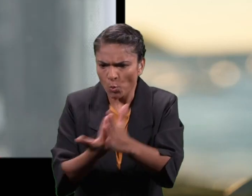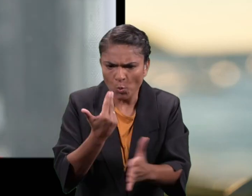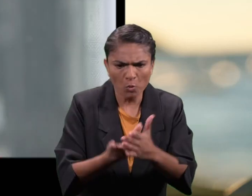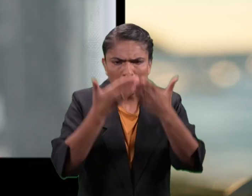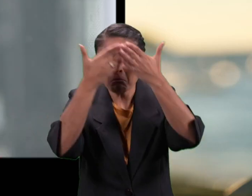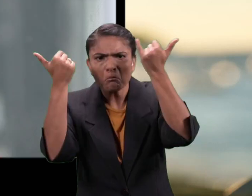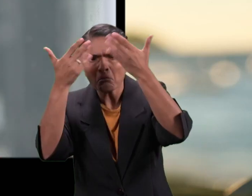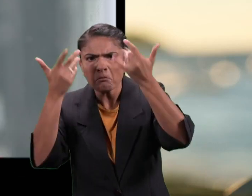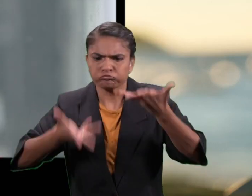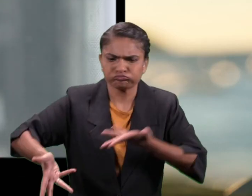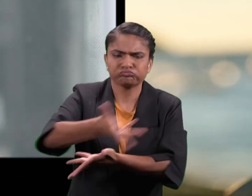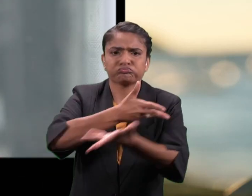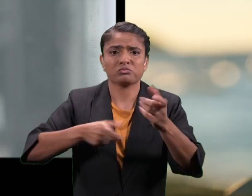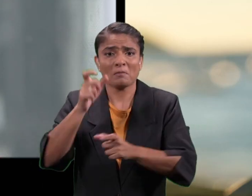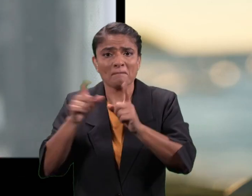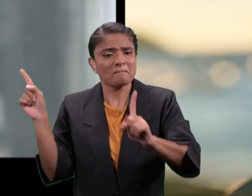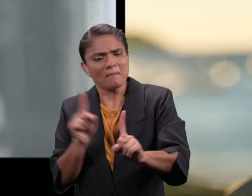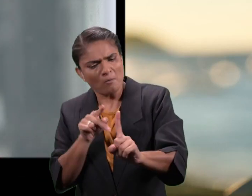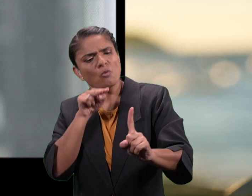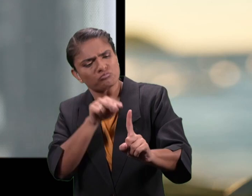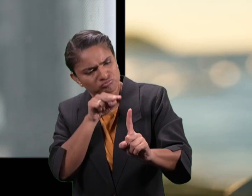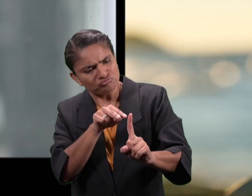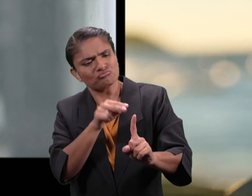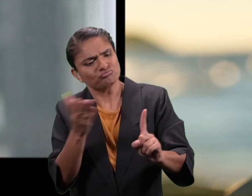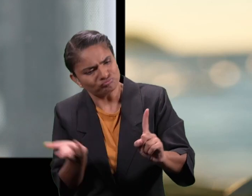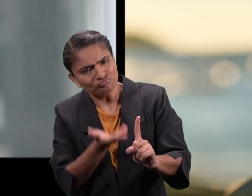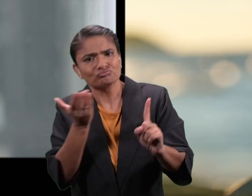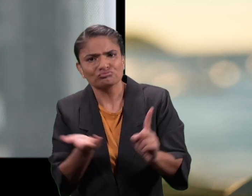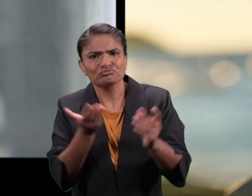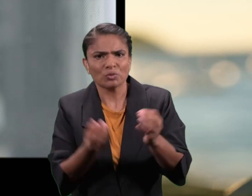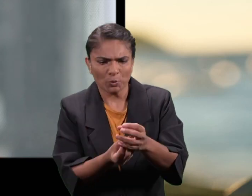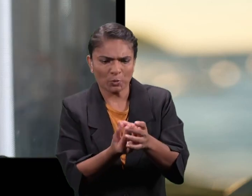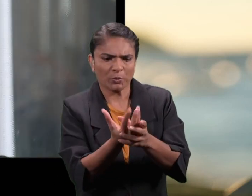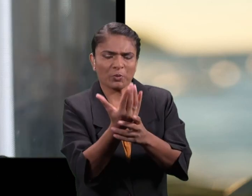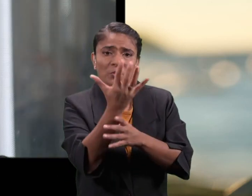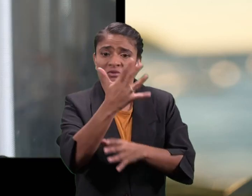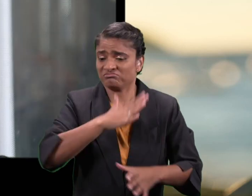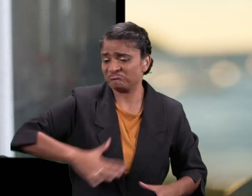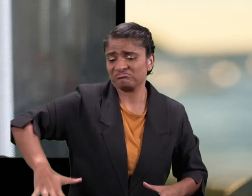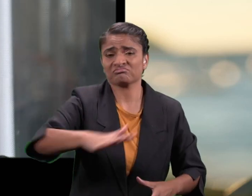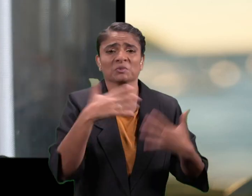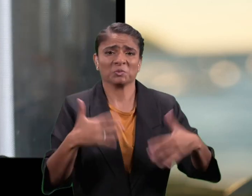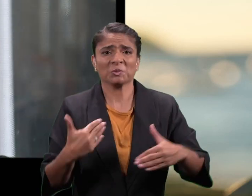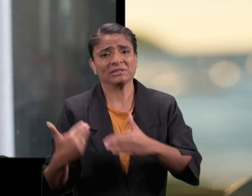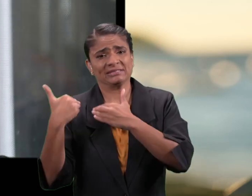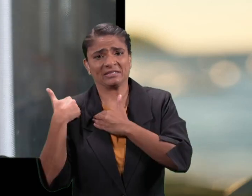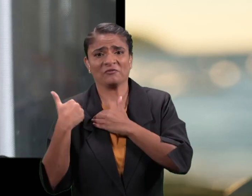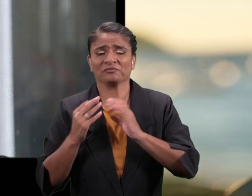know, people that will mentor you for you to grow as a person. So I'm in a safe